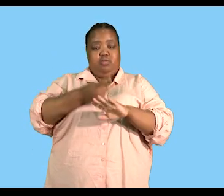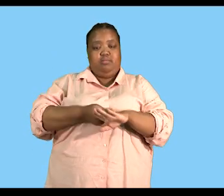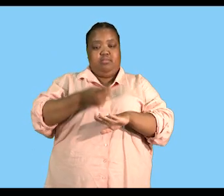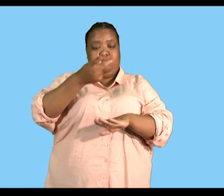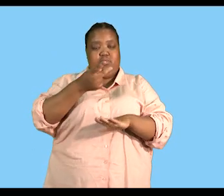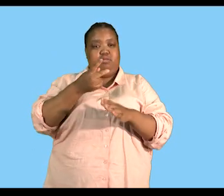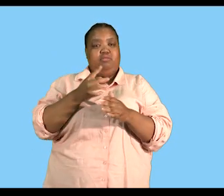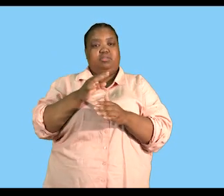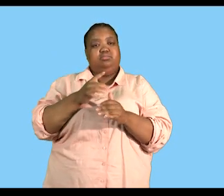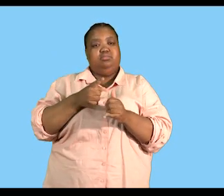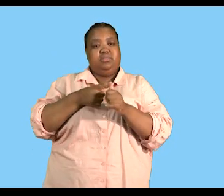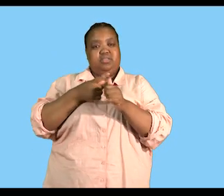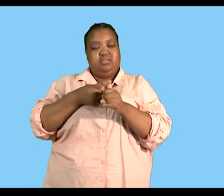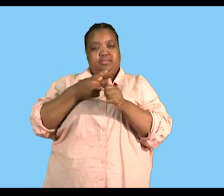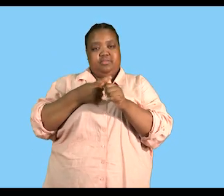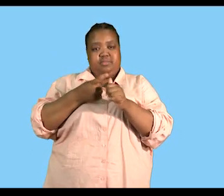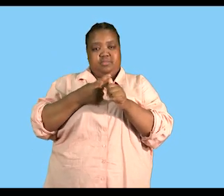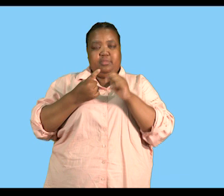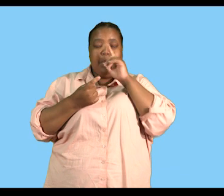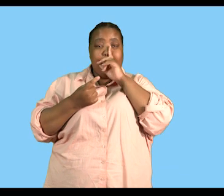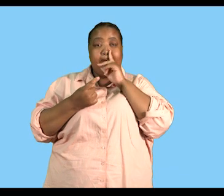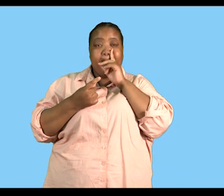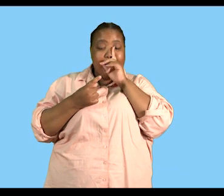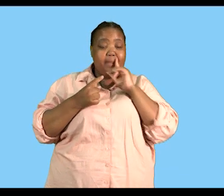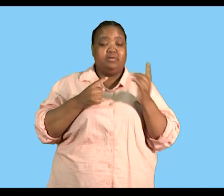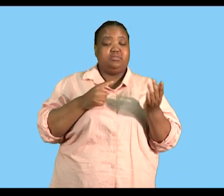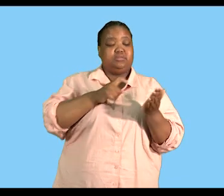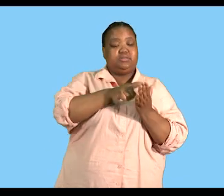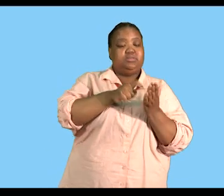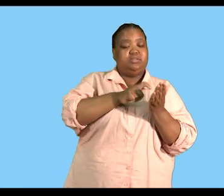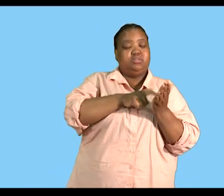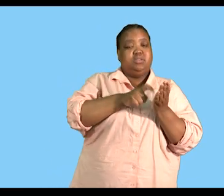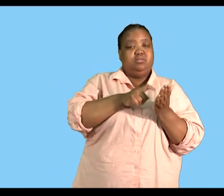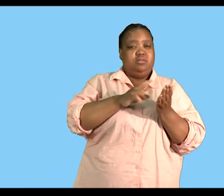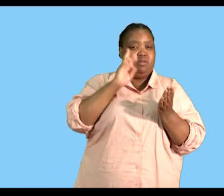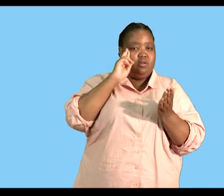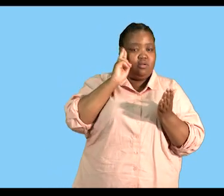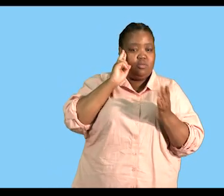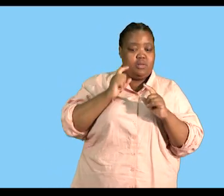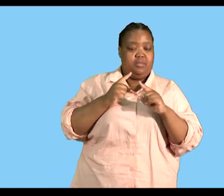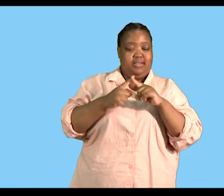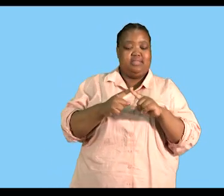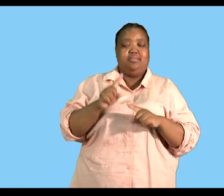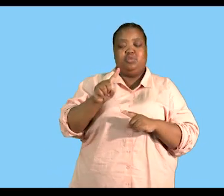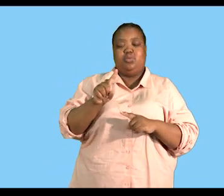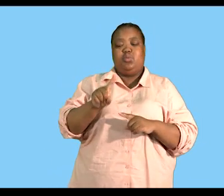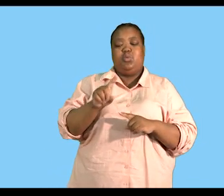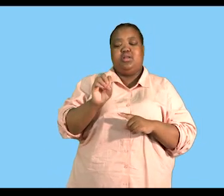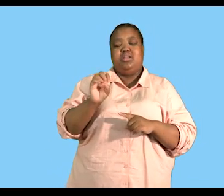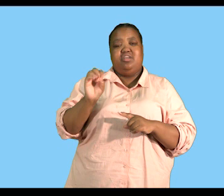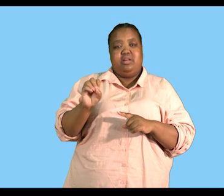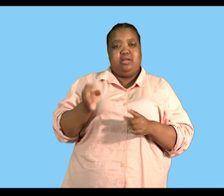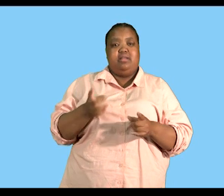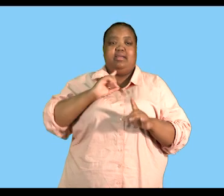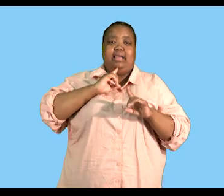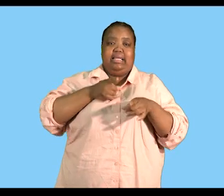So working this out on your calculator, do not forget to multiply by 100. Then it will give us